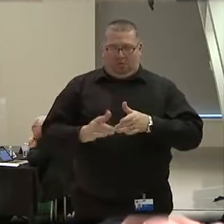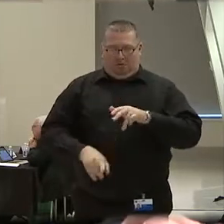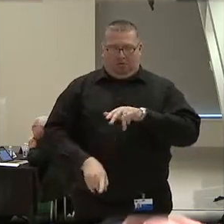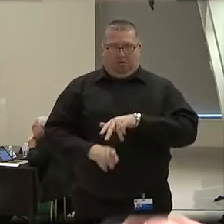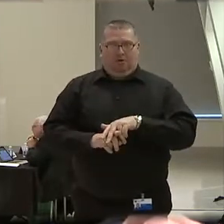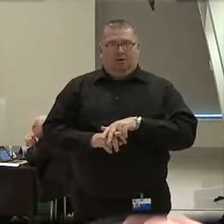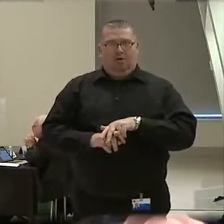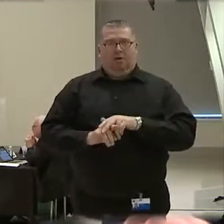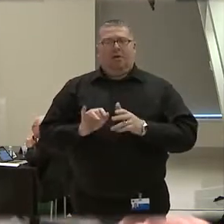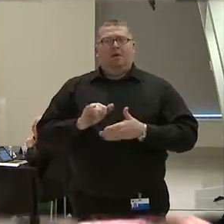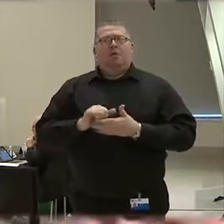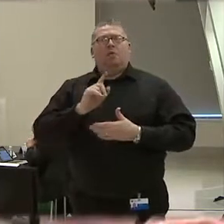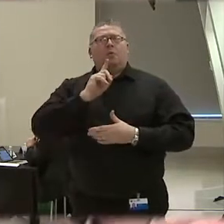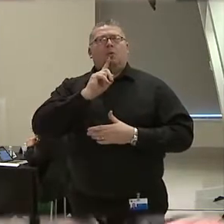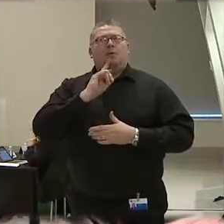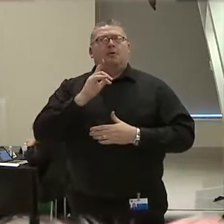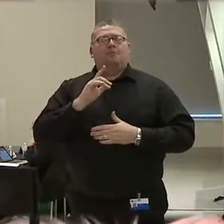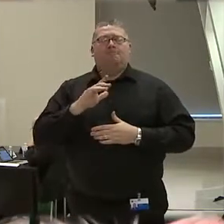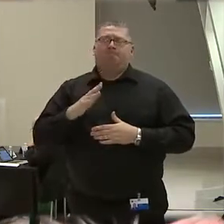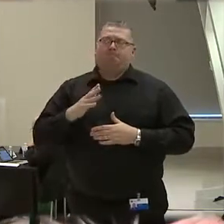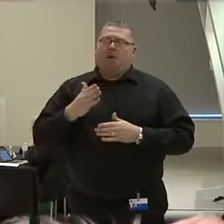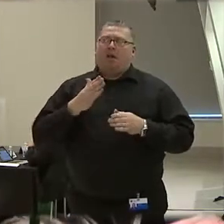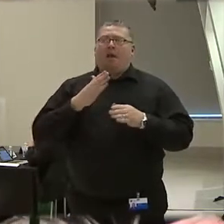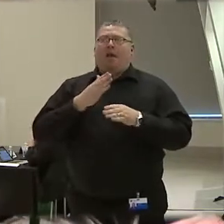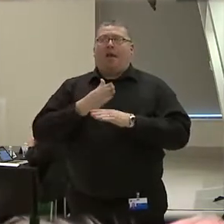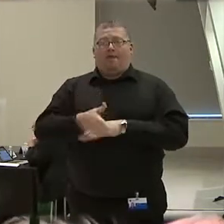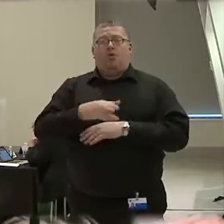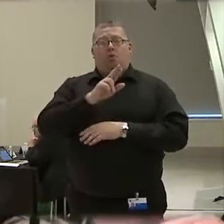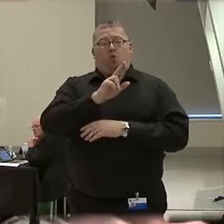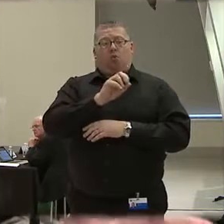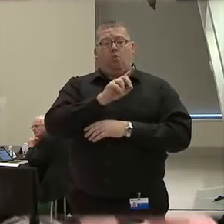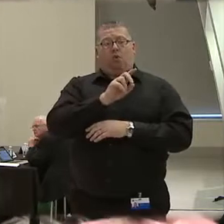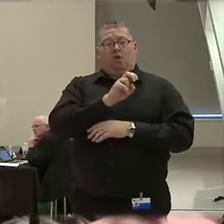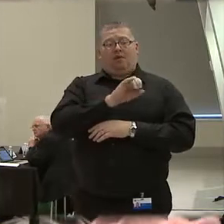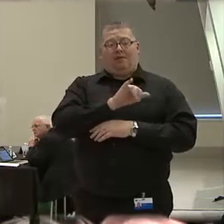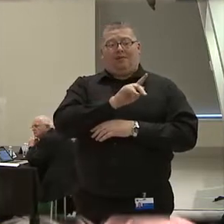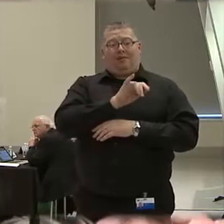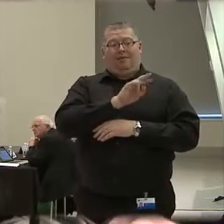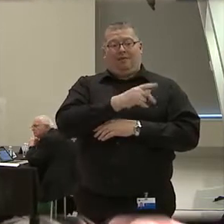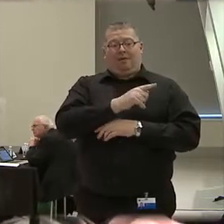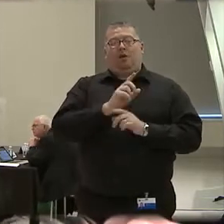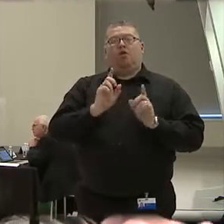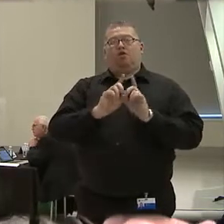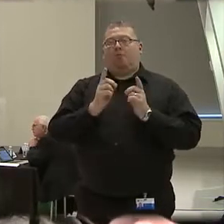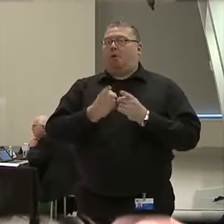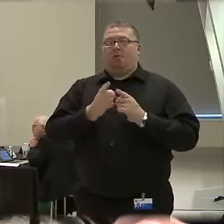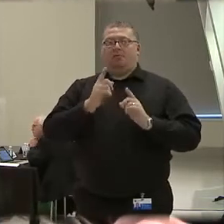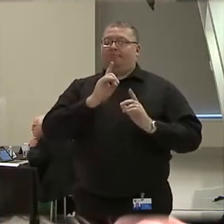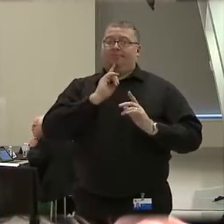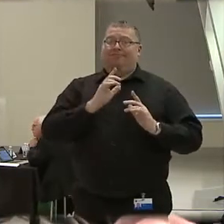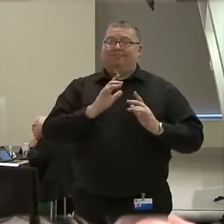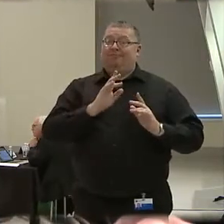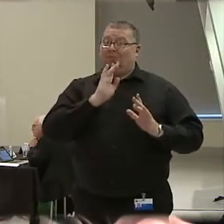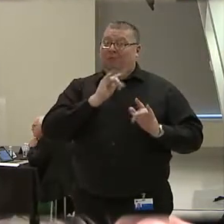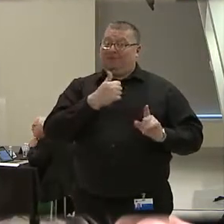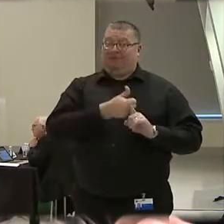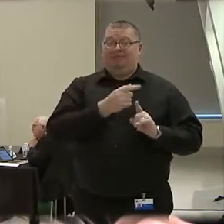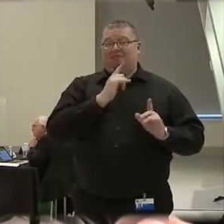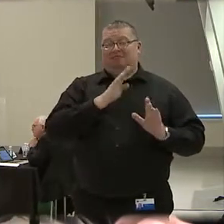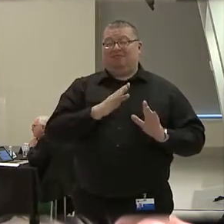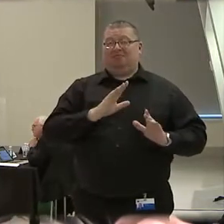in that after post-Rodney King, the department hit bottom,